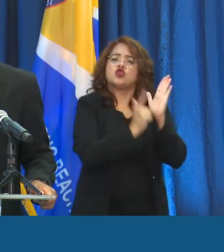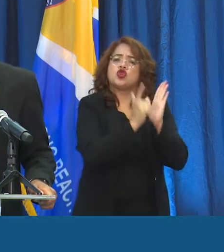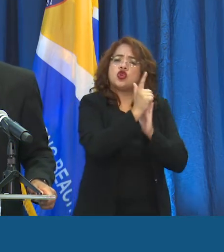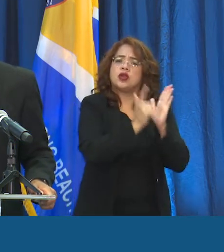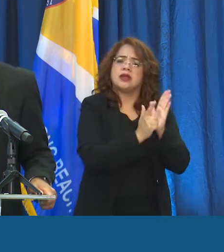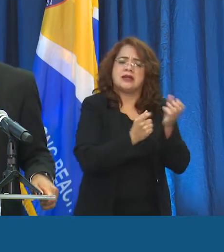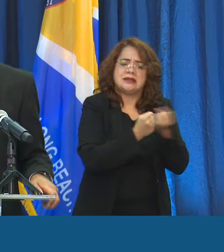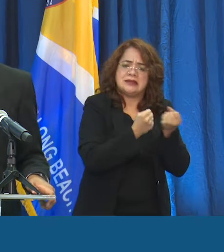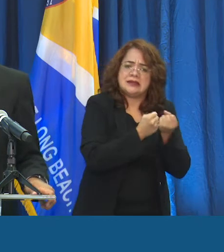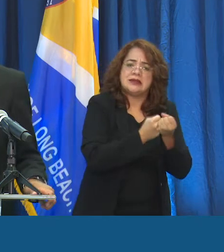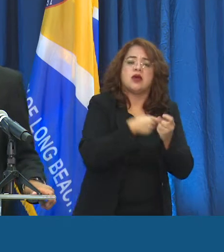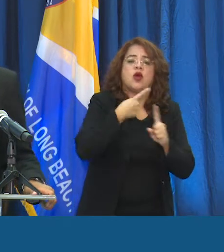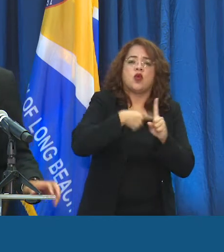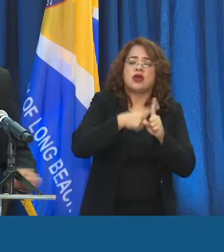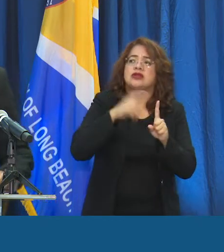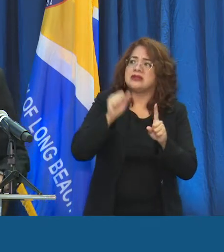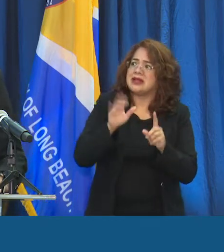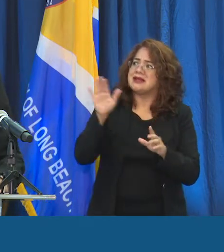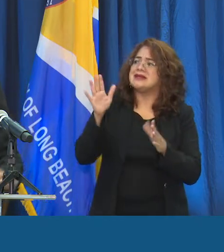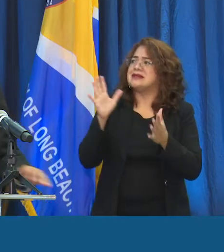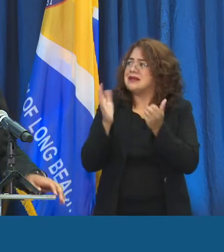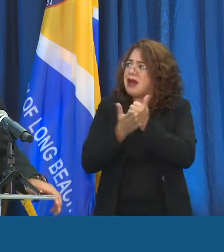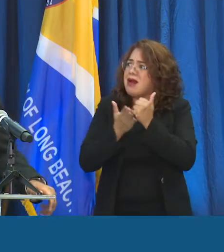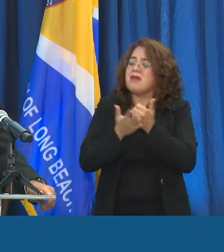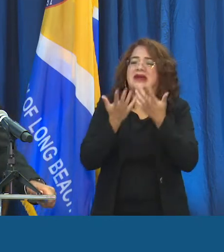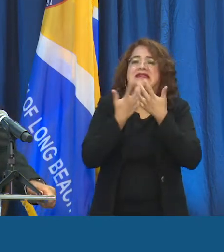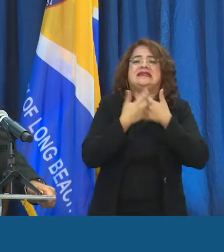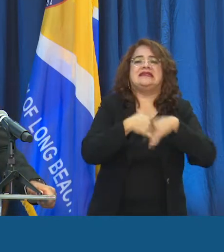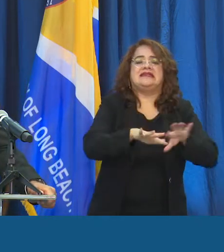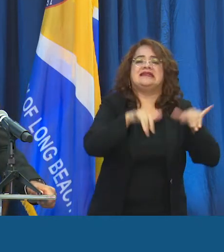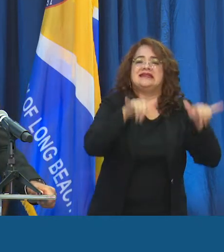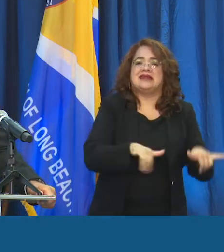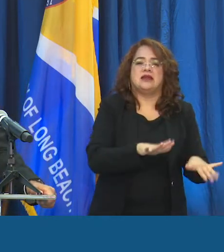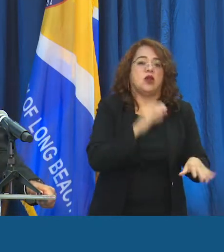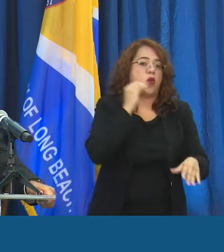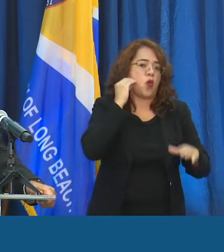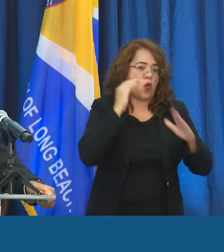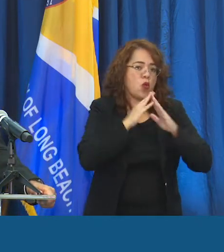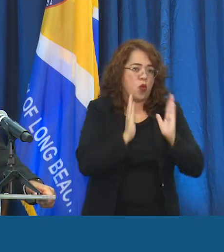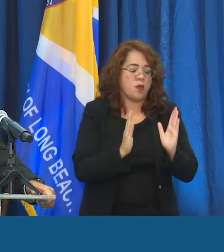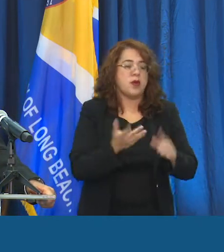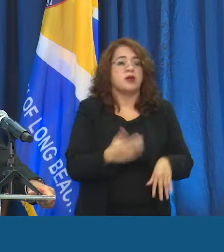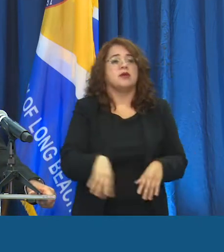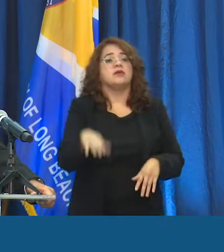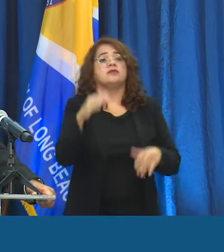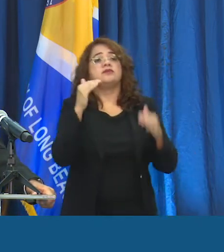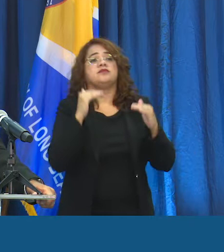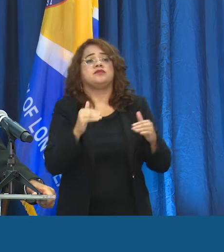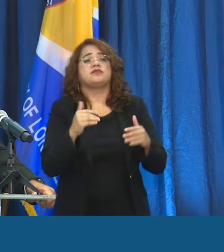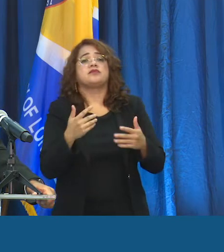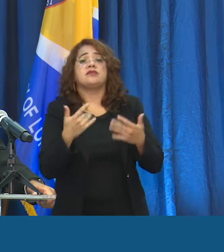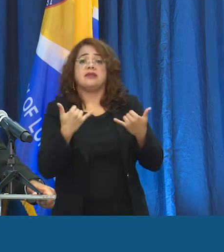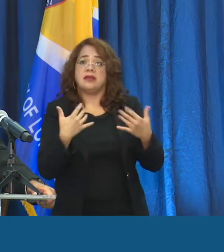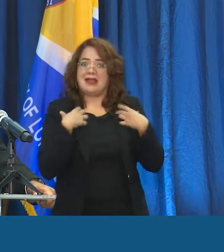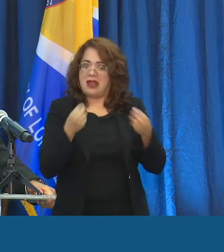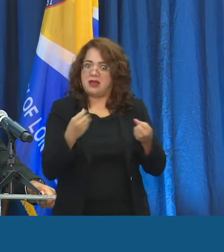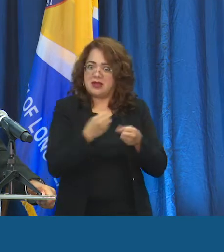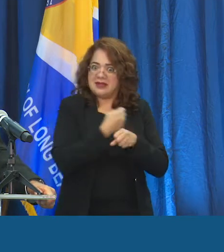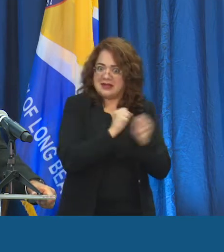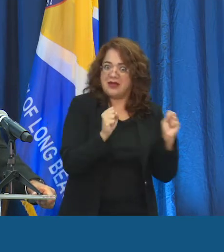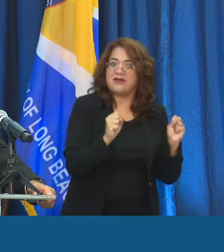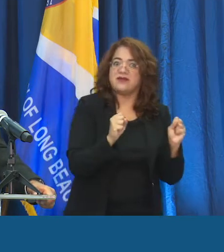want to also touch on public health and safety. Mr. Modica is going to go into detail in just a few